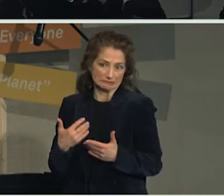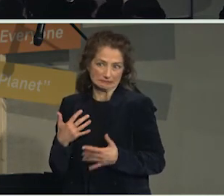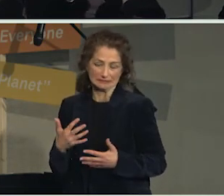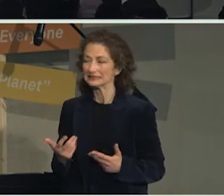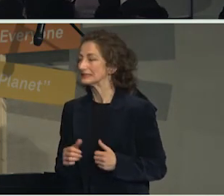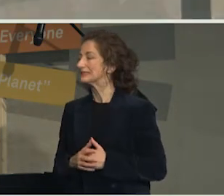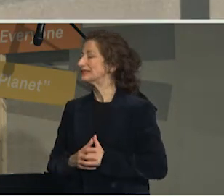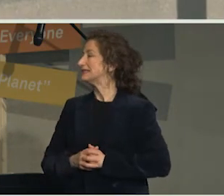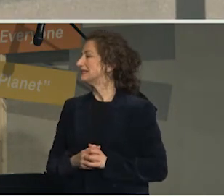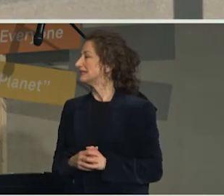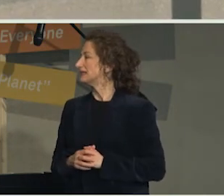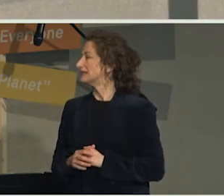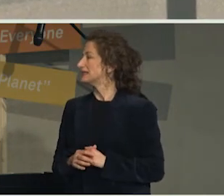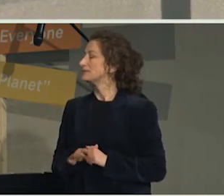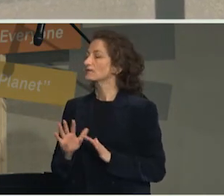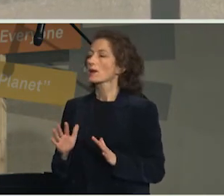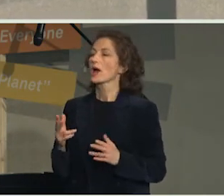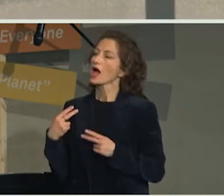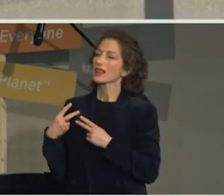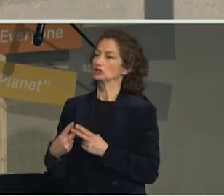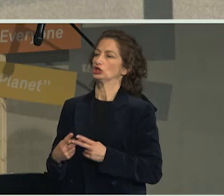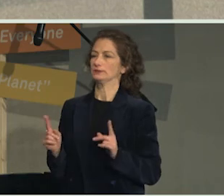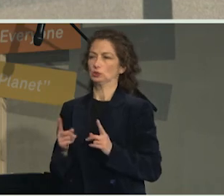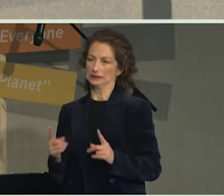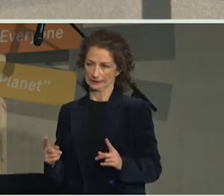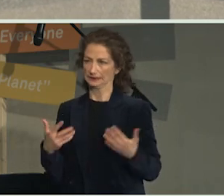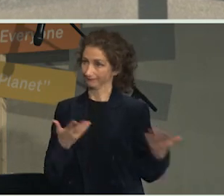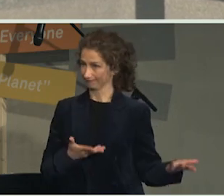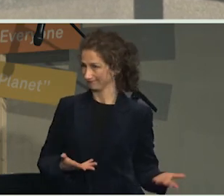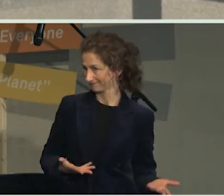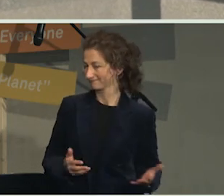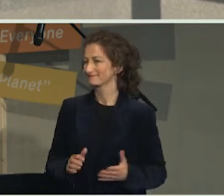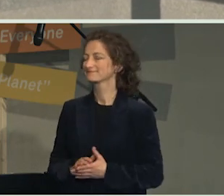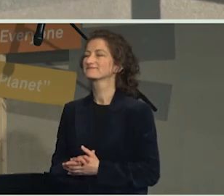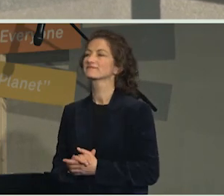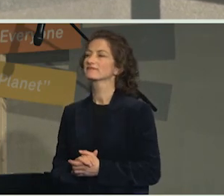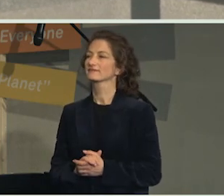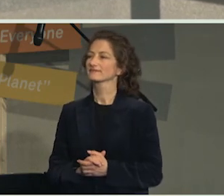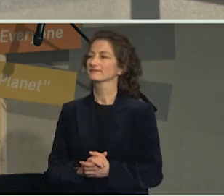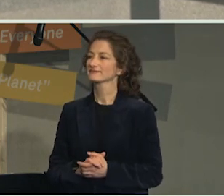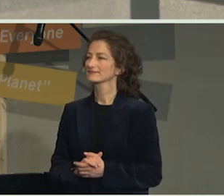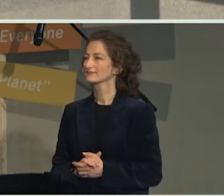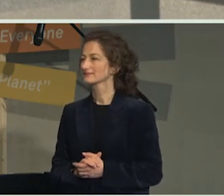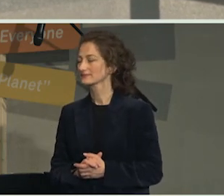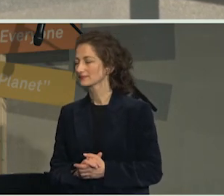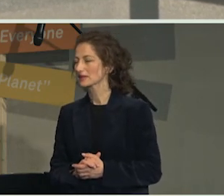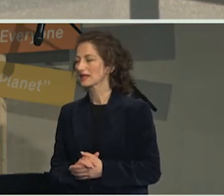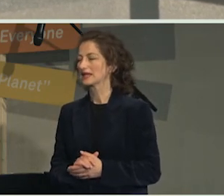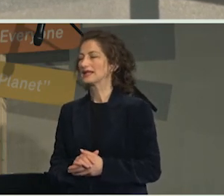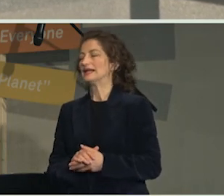that is. But we have a classical, we're going to have classical music in here, but it's going to be to some like lit music that we actually want to listen